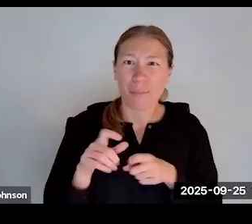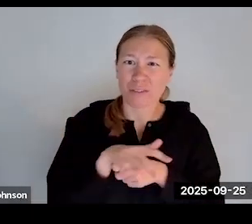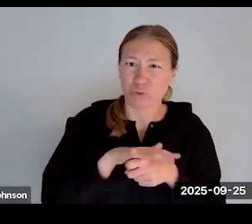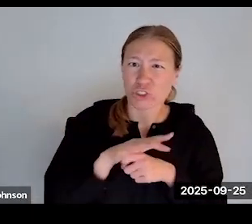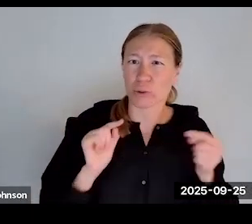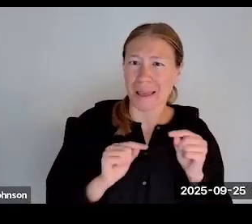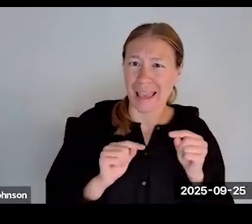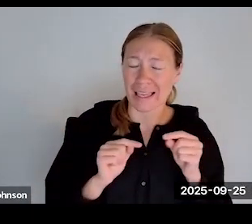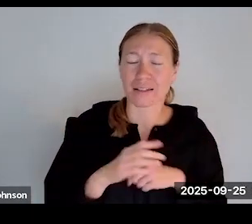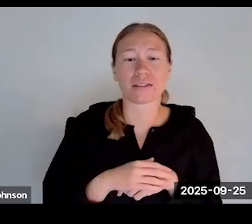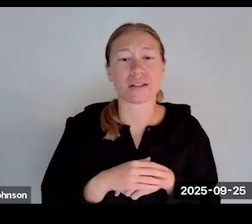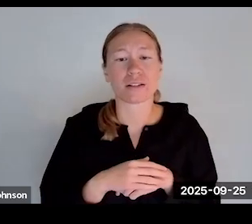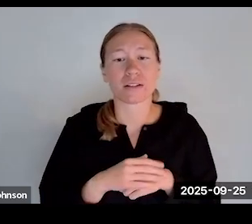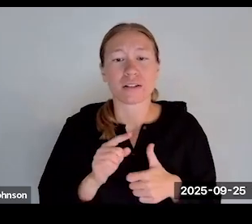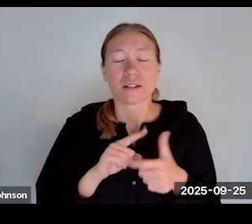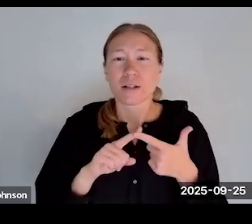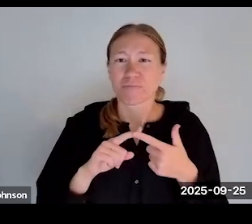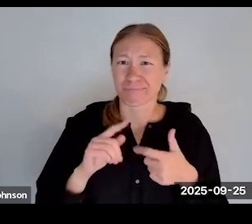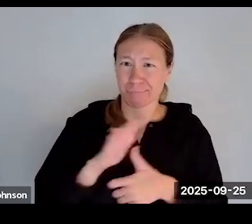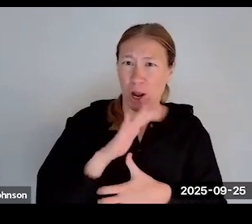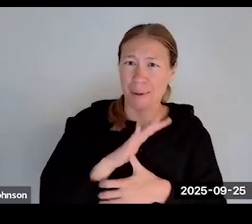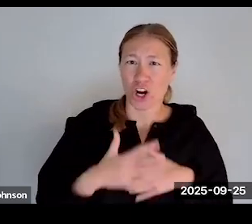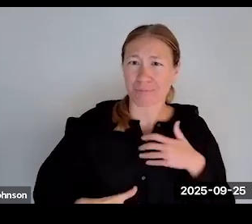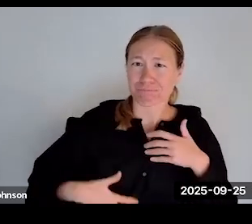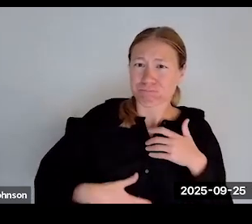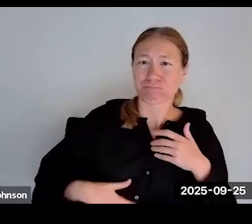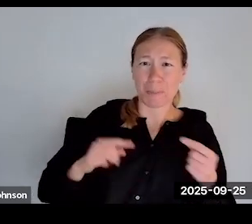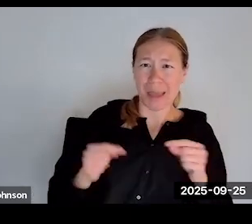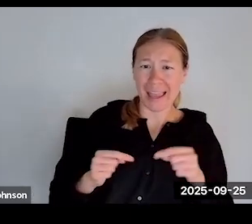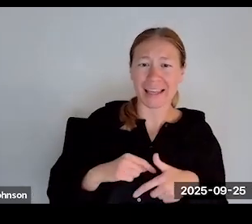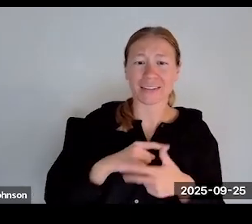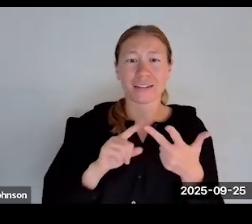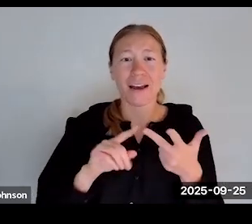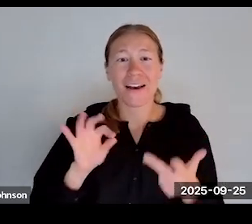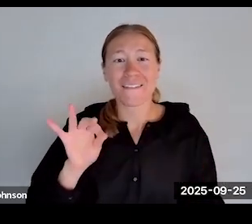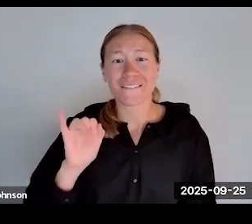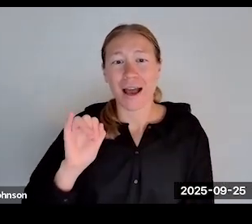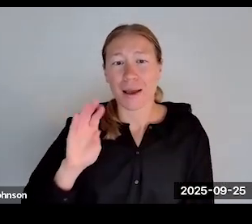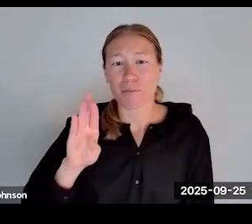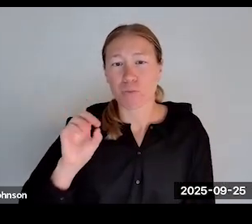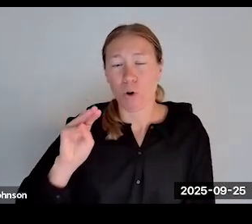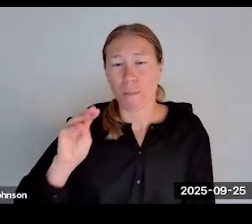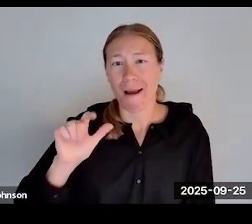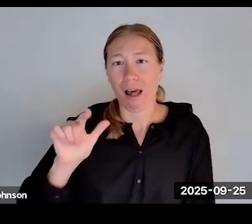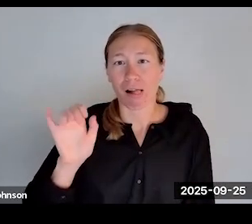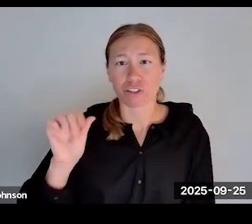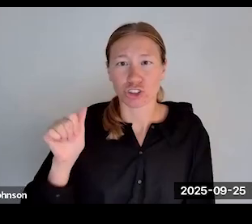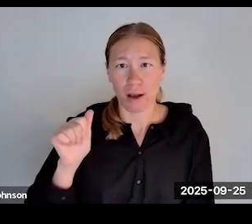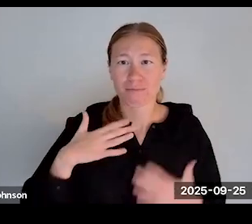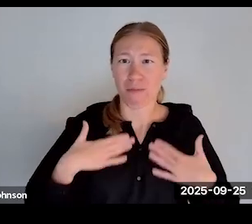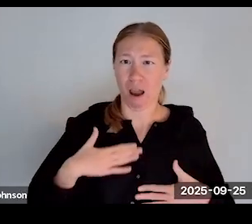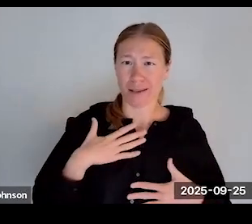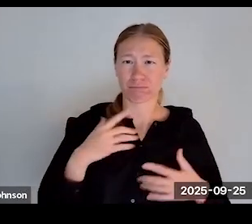syndrome, primary visceral pain syndrome, and fibromyalgia, which is not only a chronic pain condition, but